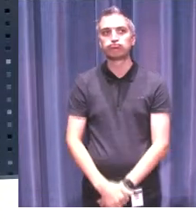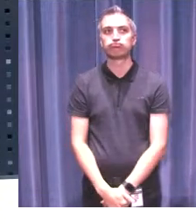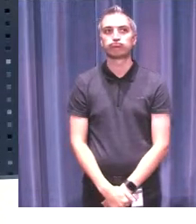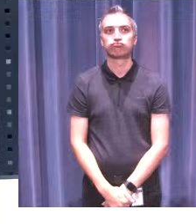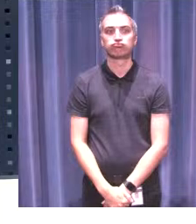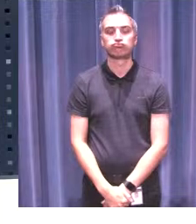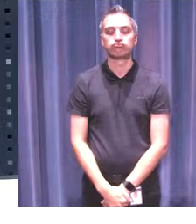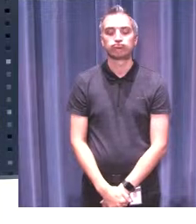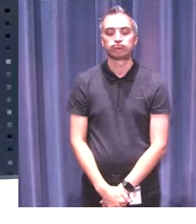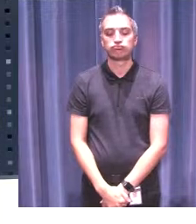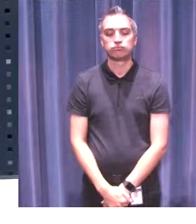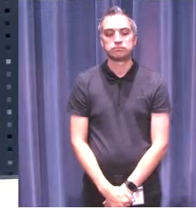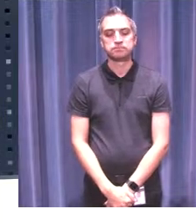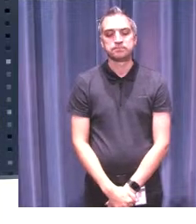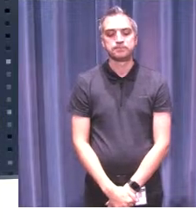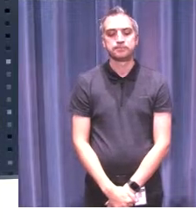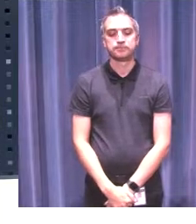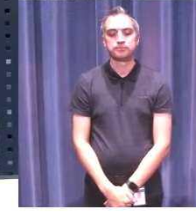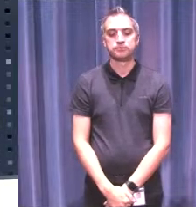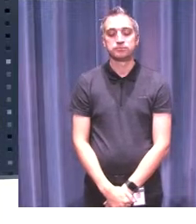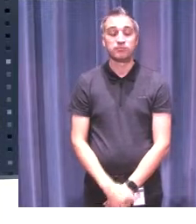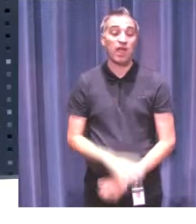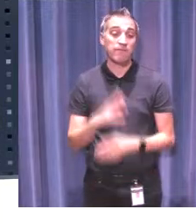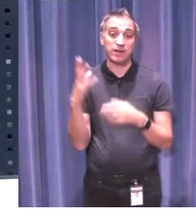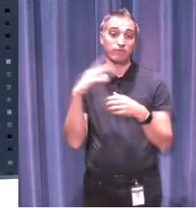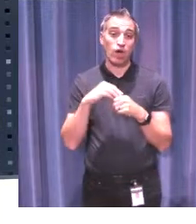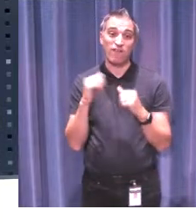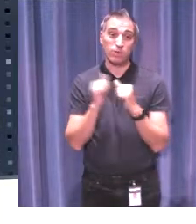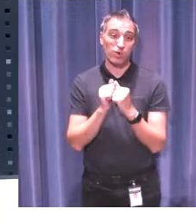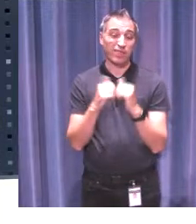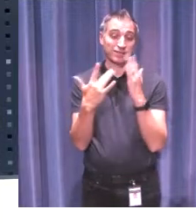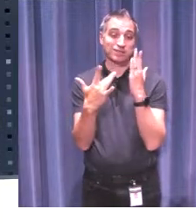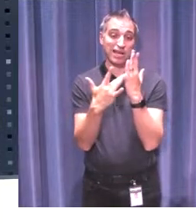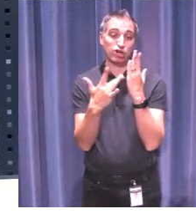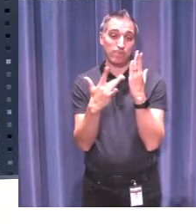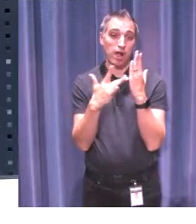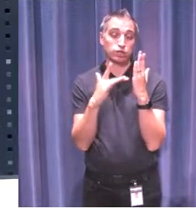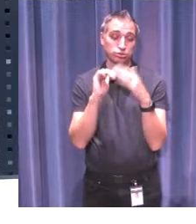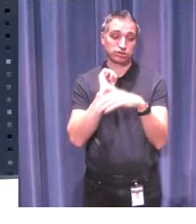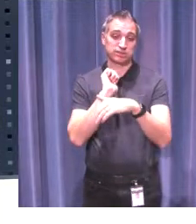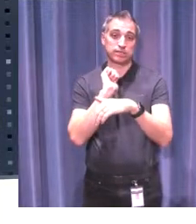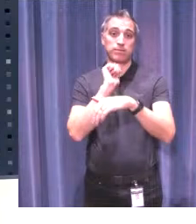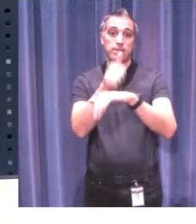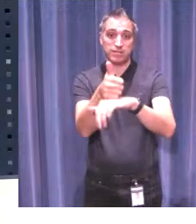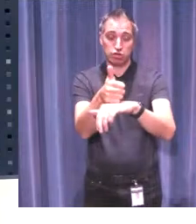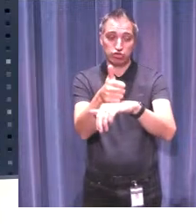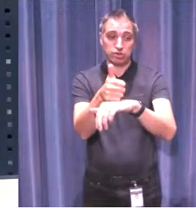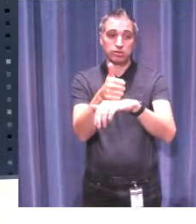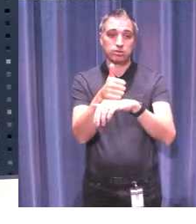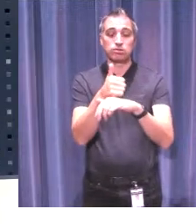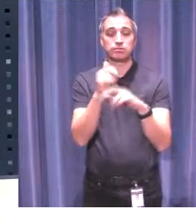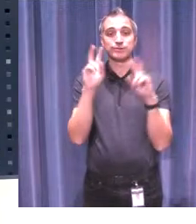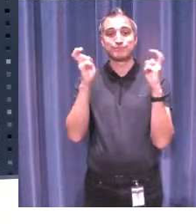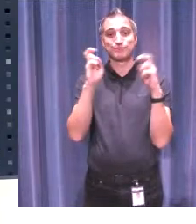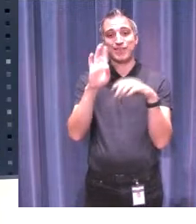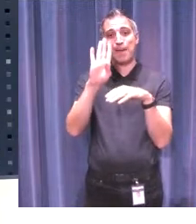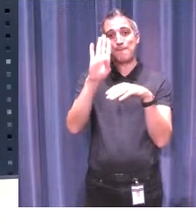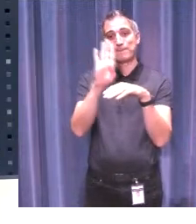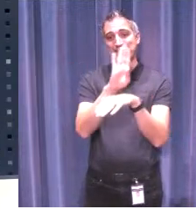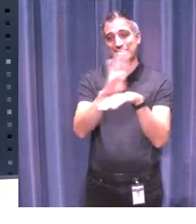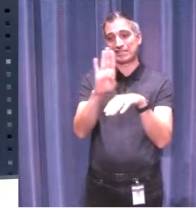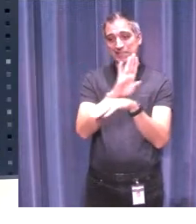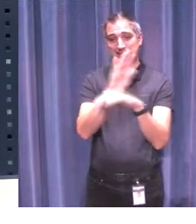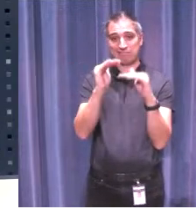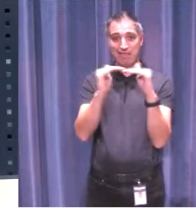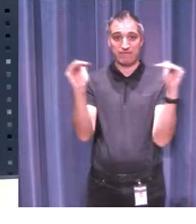Well, I've been a part of technological implementation that is at the enterprise level, which means an entire